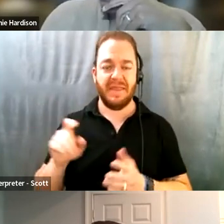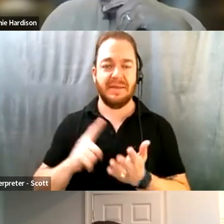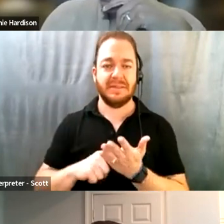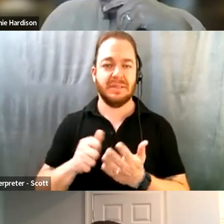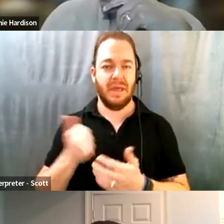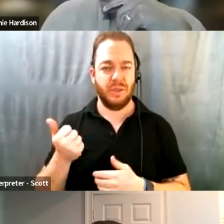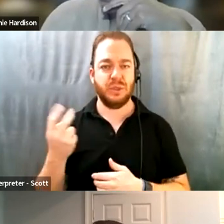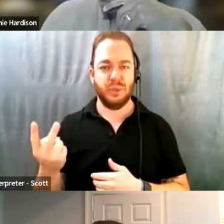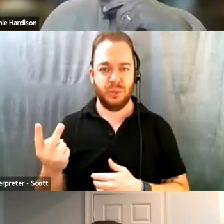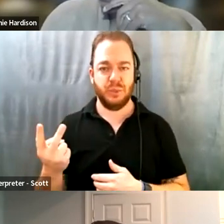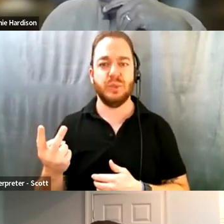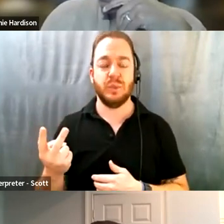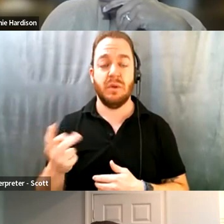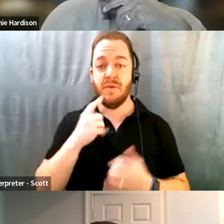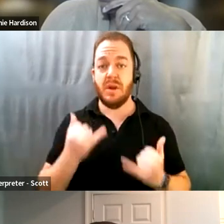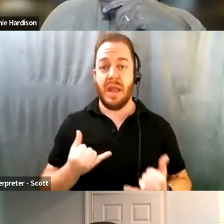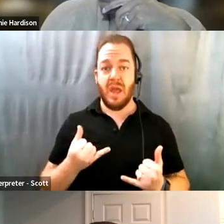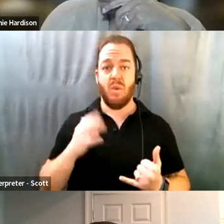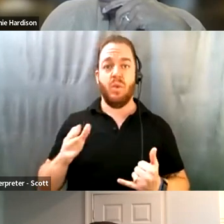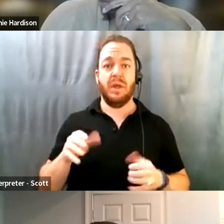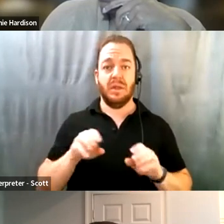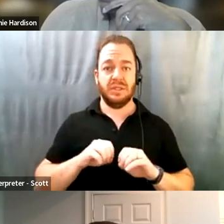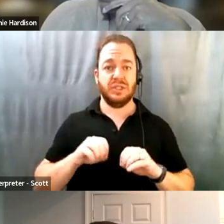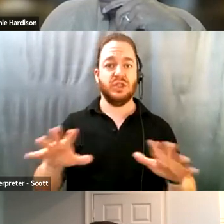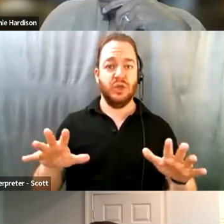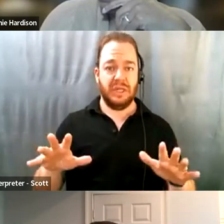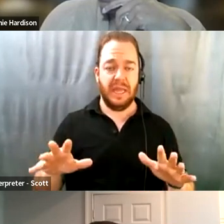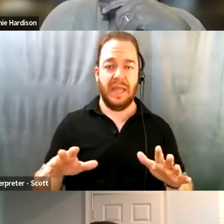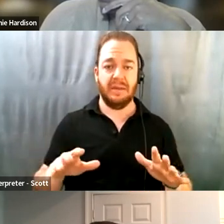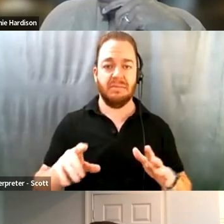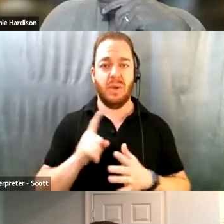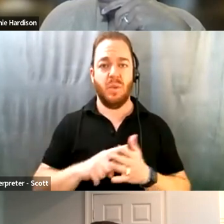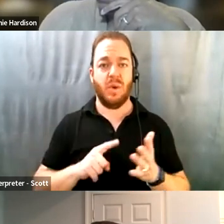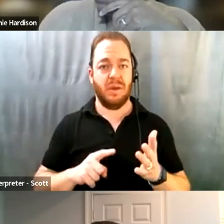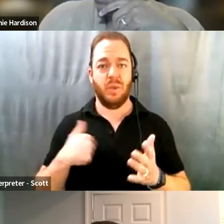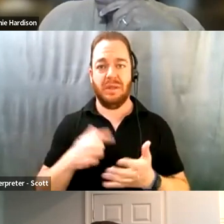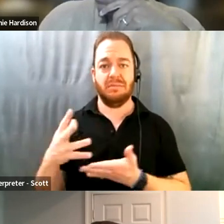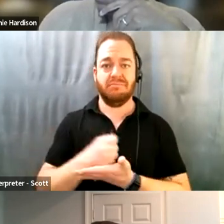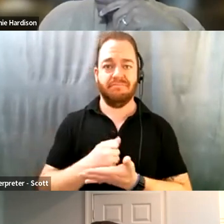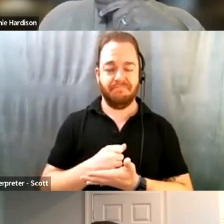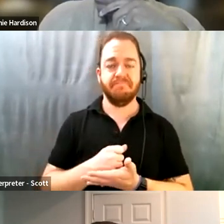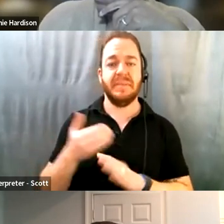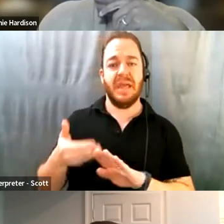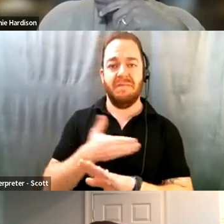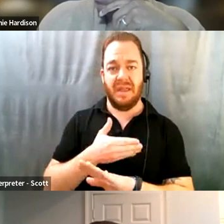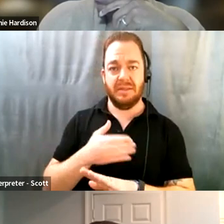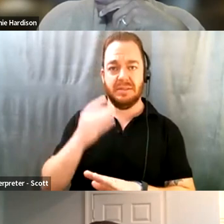two. In the meantime, we'll circulate whatever is put together in advance if we can.